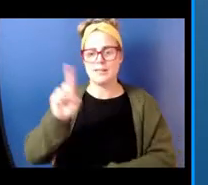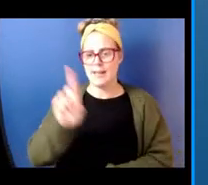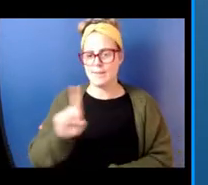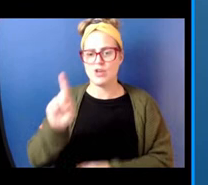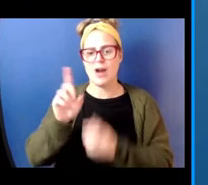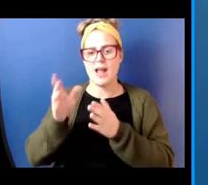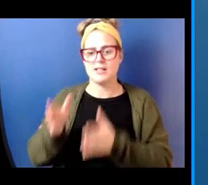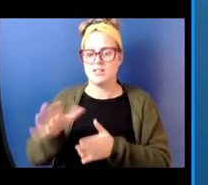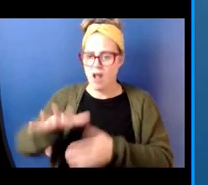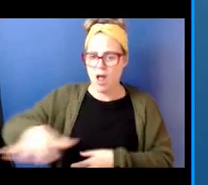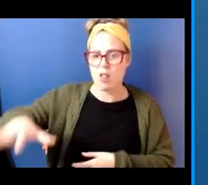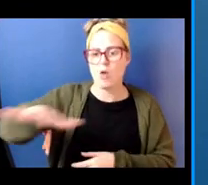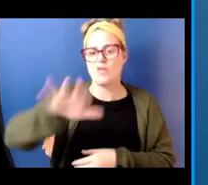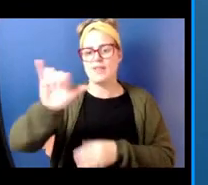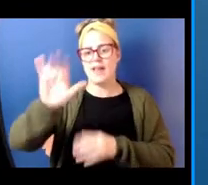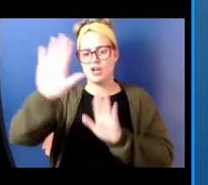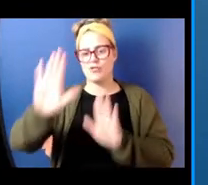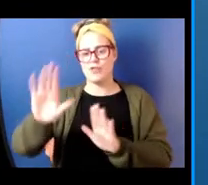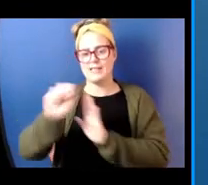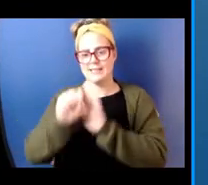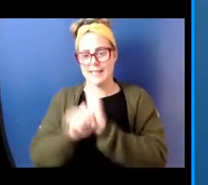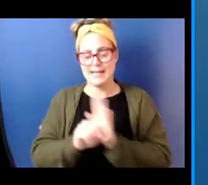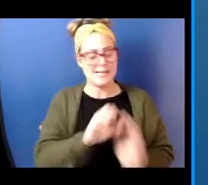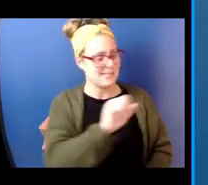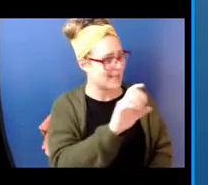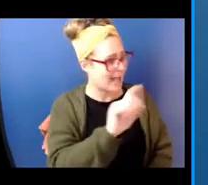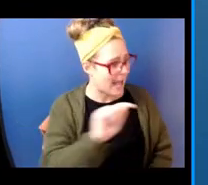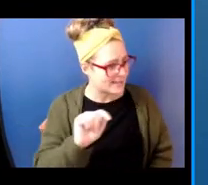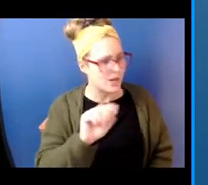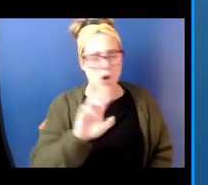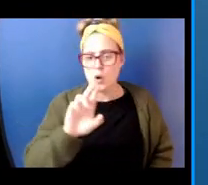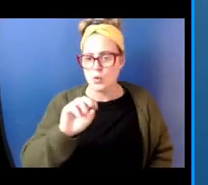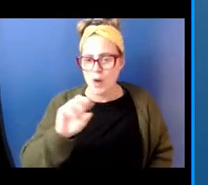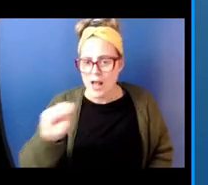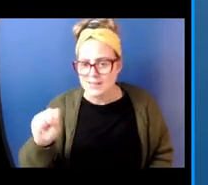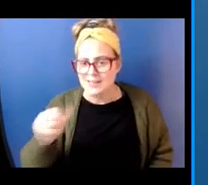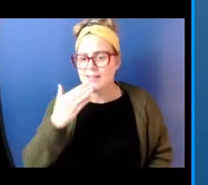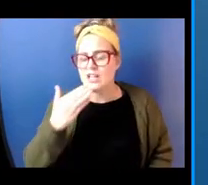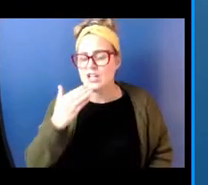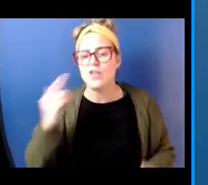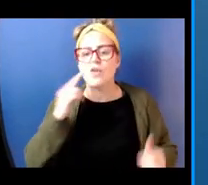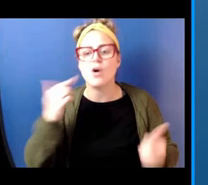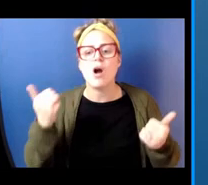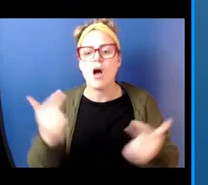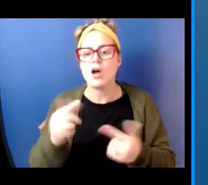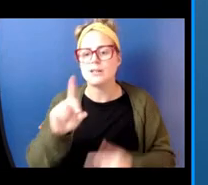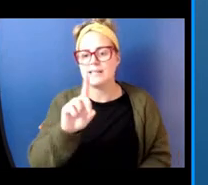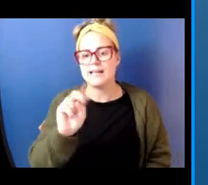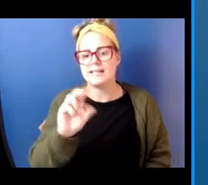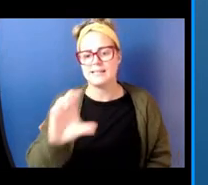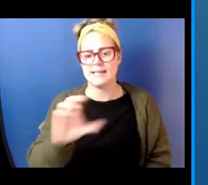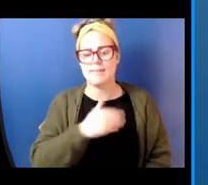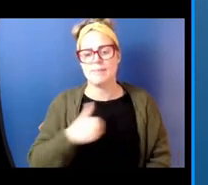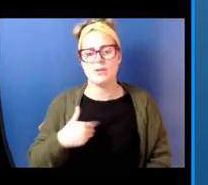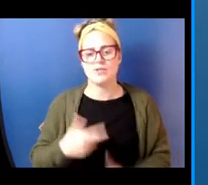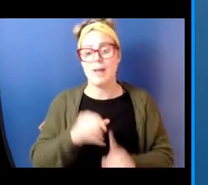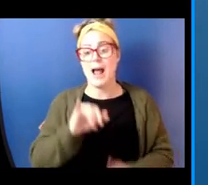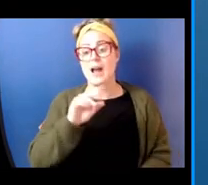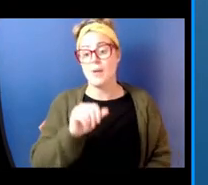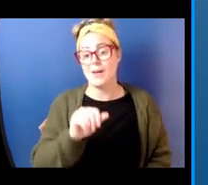great state so Scott Ross thank you again for all you do and all your DNC members from Iowa as well thank you again